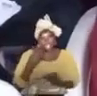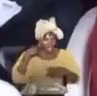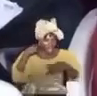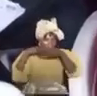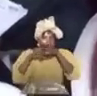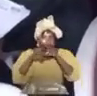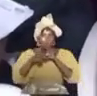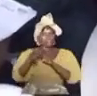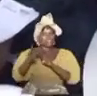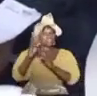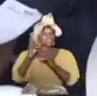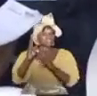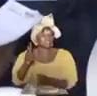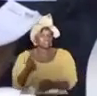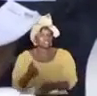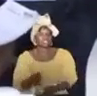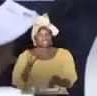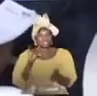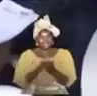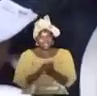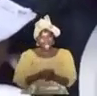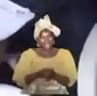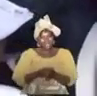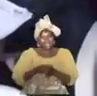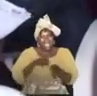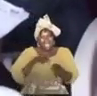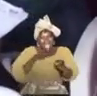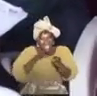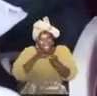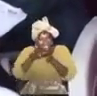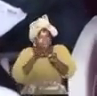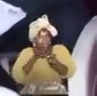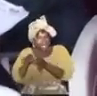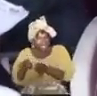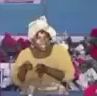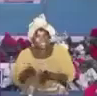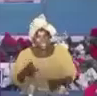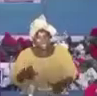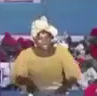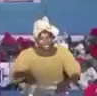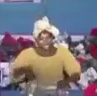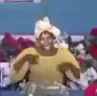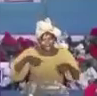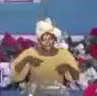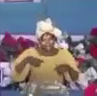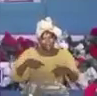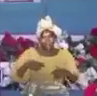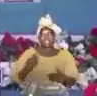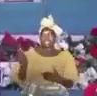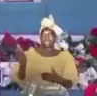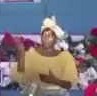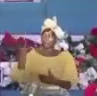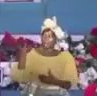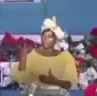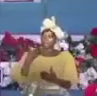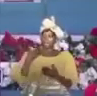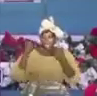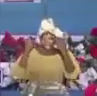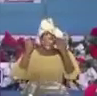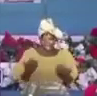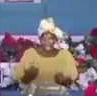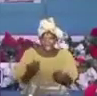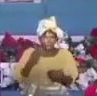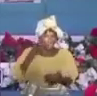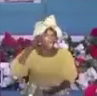give perspective and definition to the events present and the events past and events that are